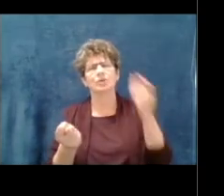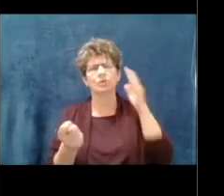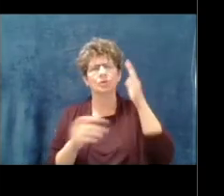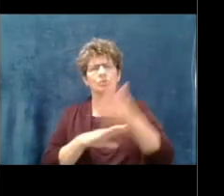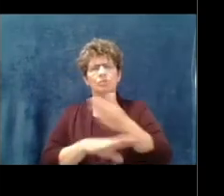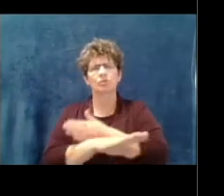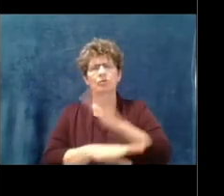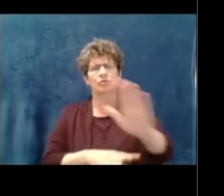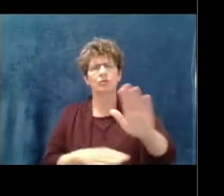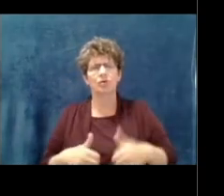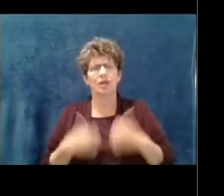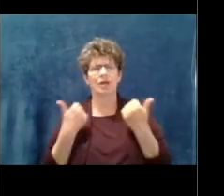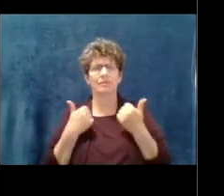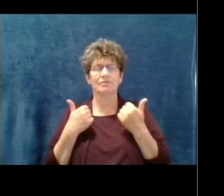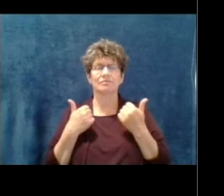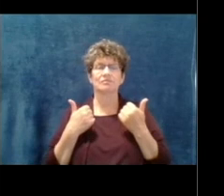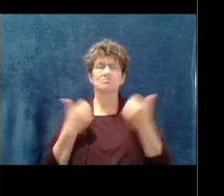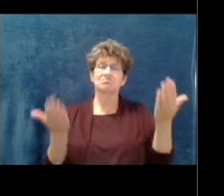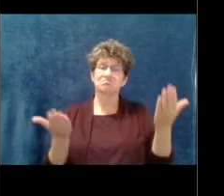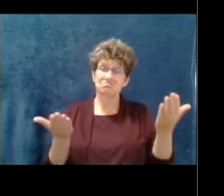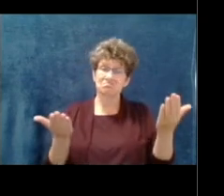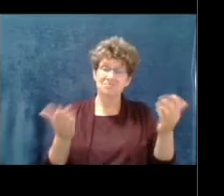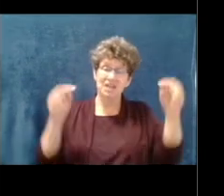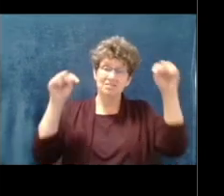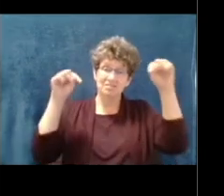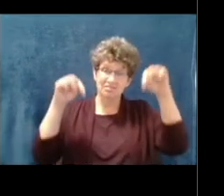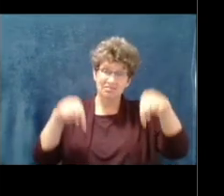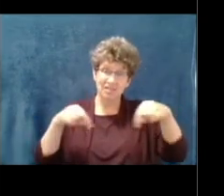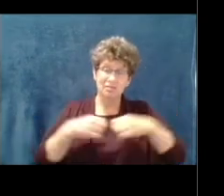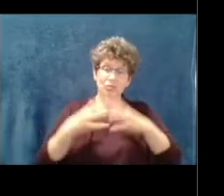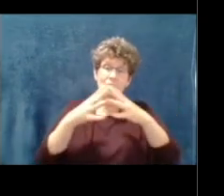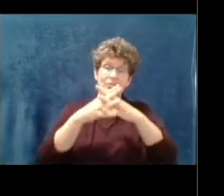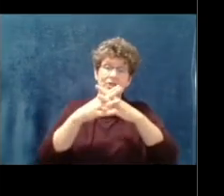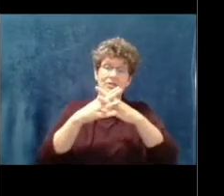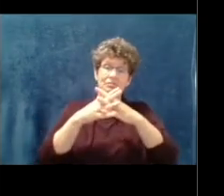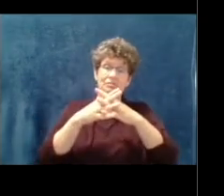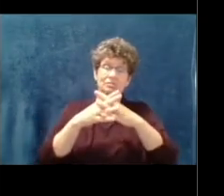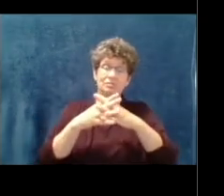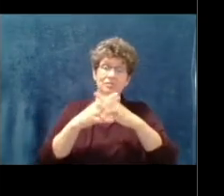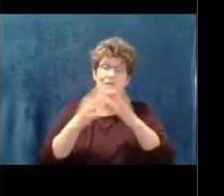Okay, so again, this is the website for the Fountain of Health. Free